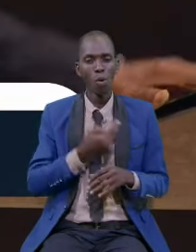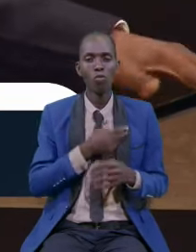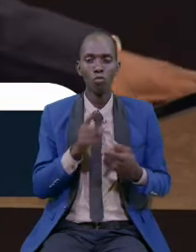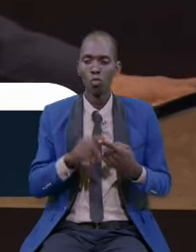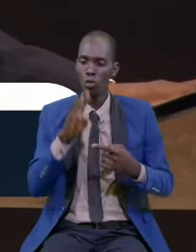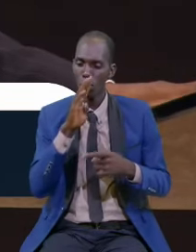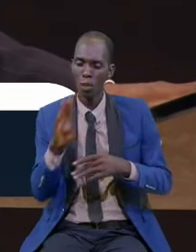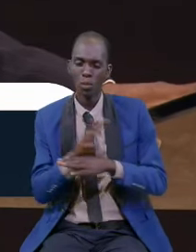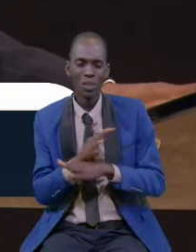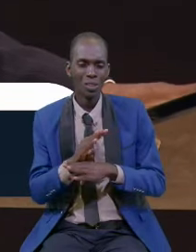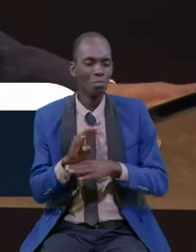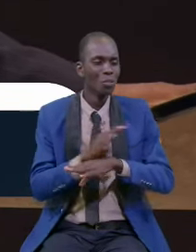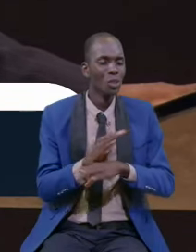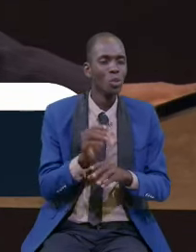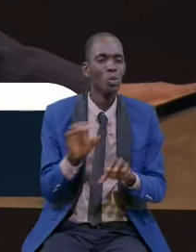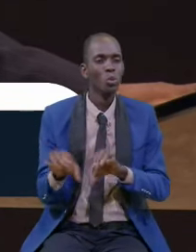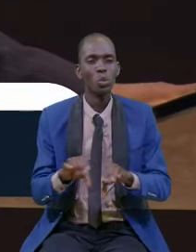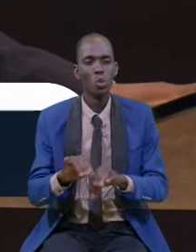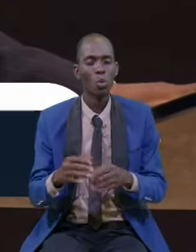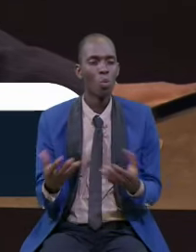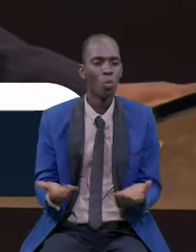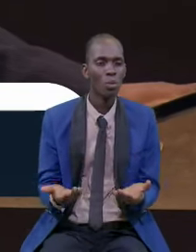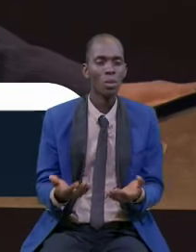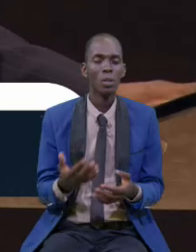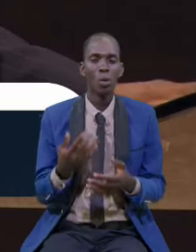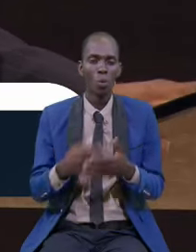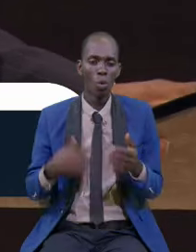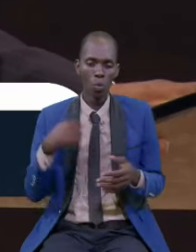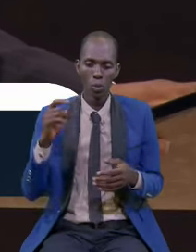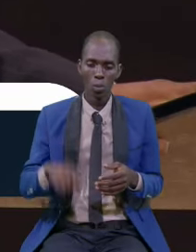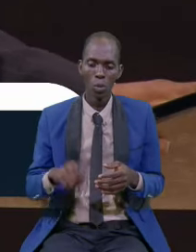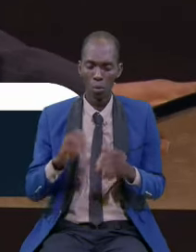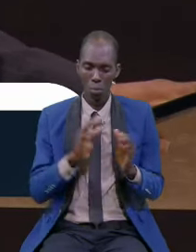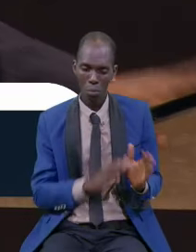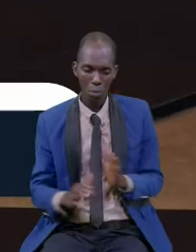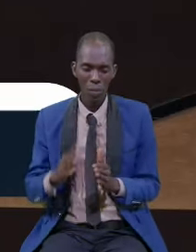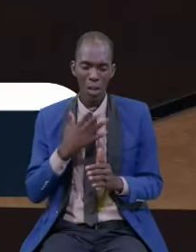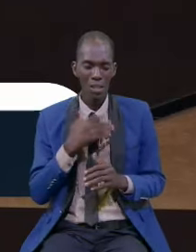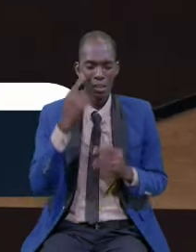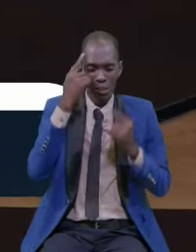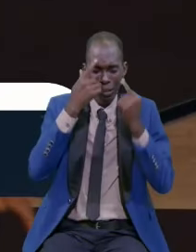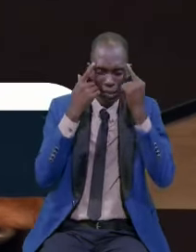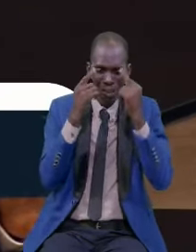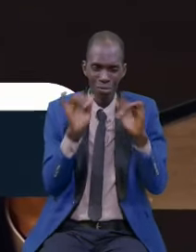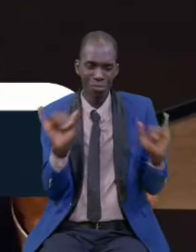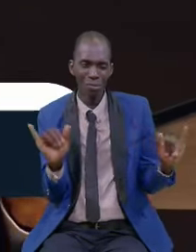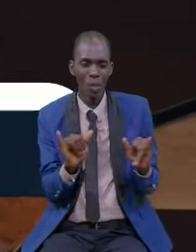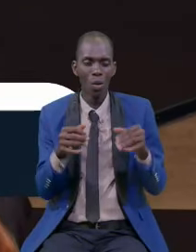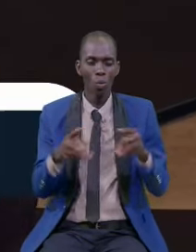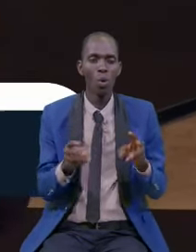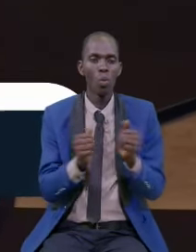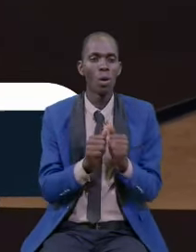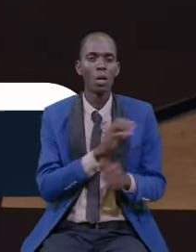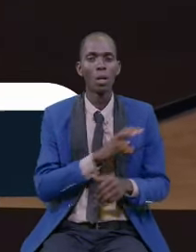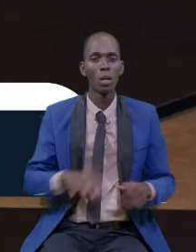doing, and the way we ought to be planning and thinking just like Christ. And we do not deviate from